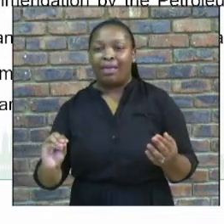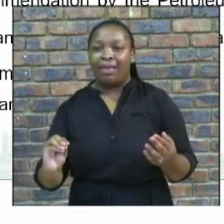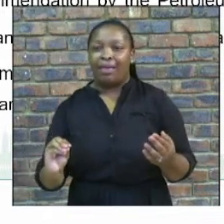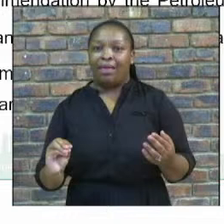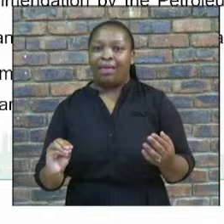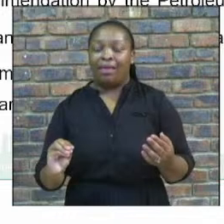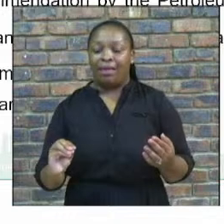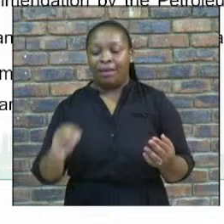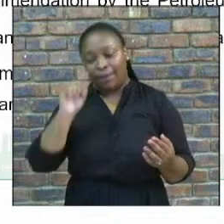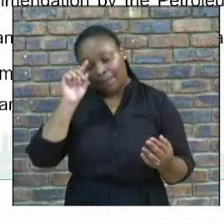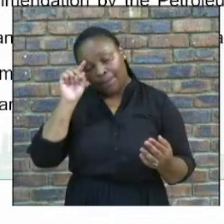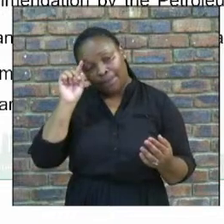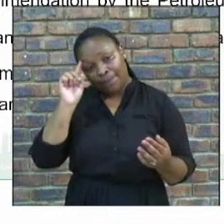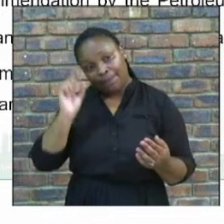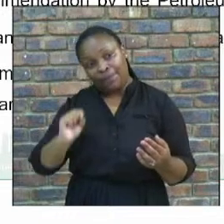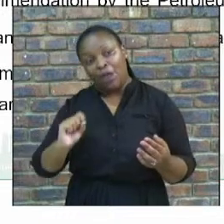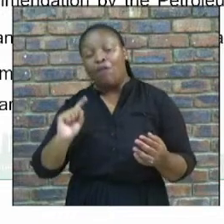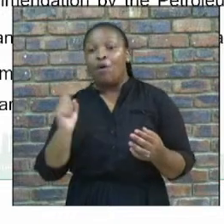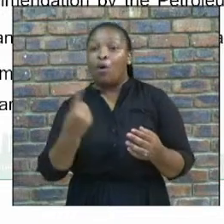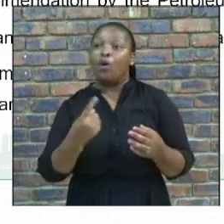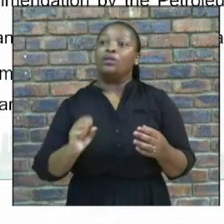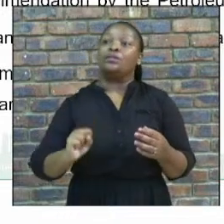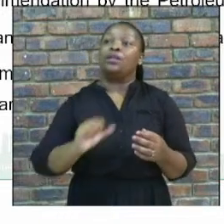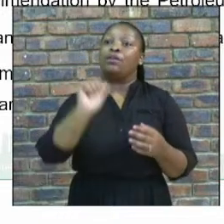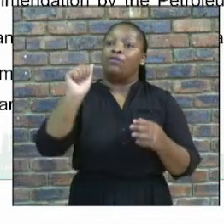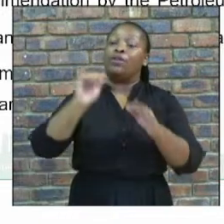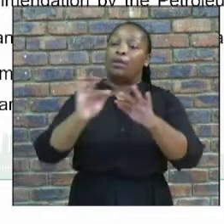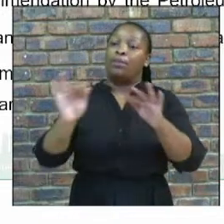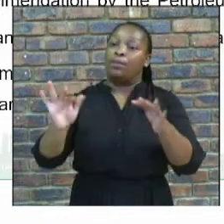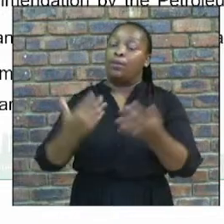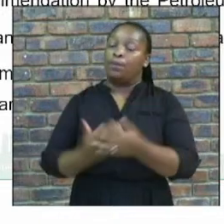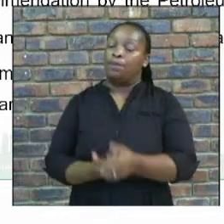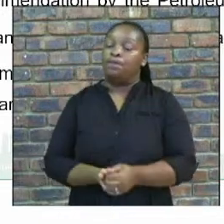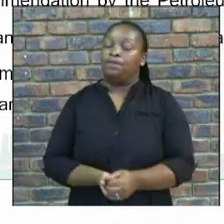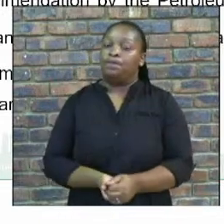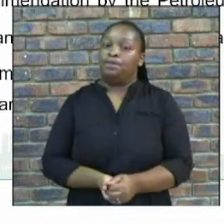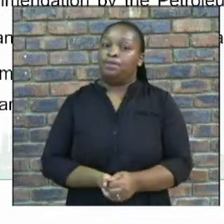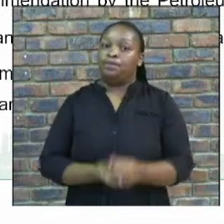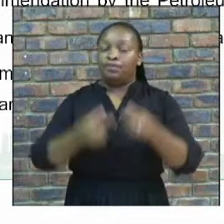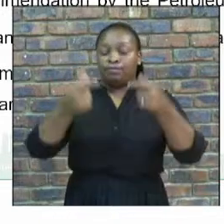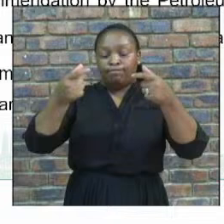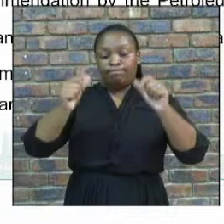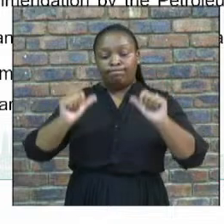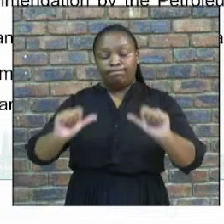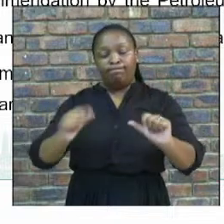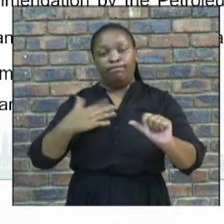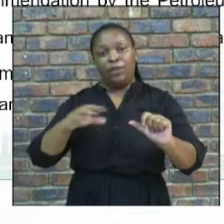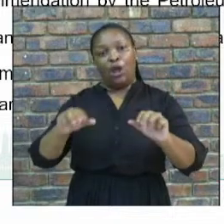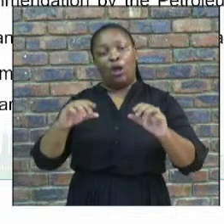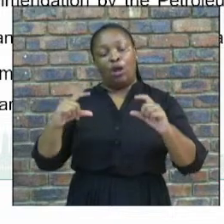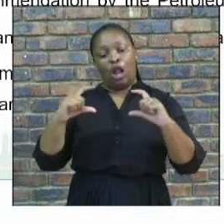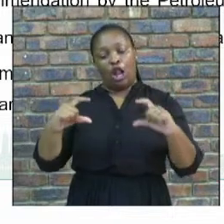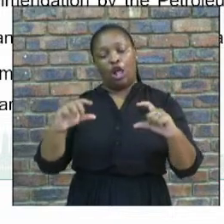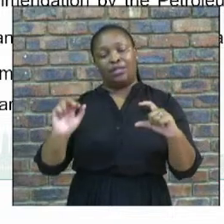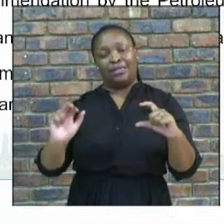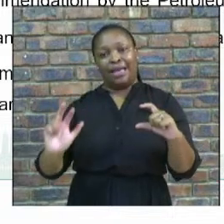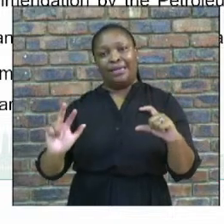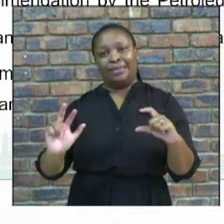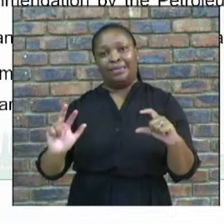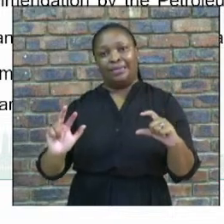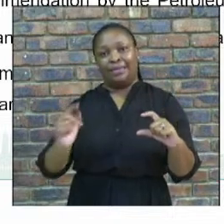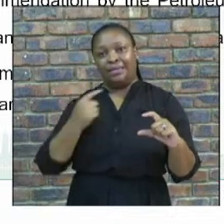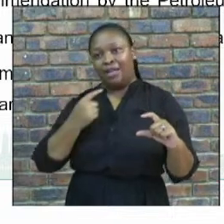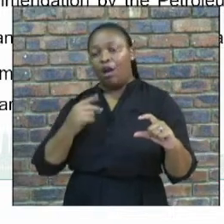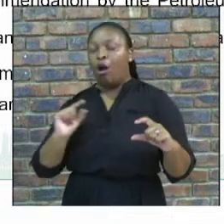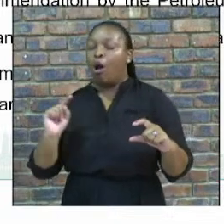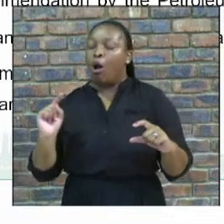of all the people of South Africa. Then moving to clause 8, it provides that all the